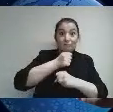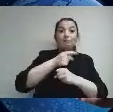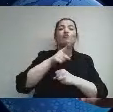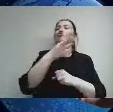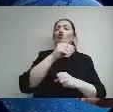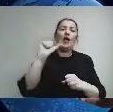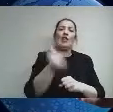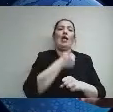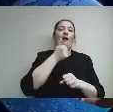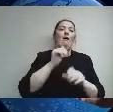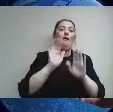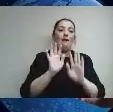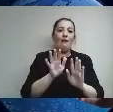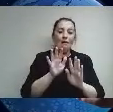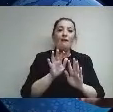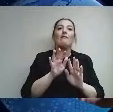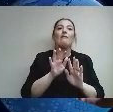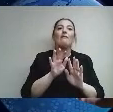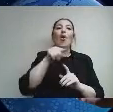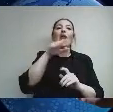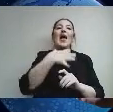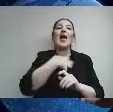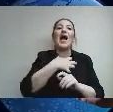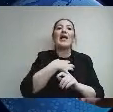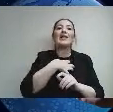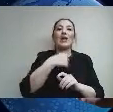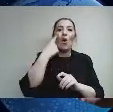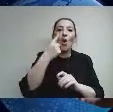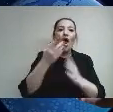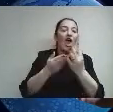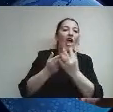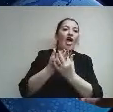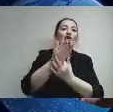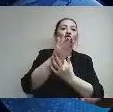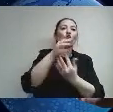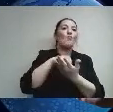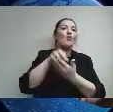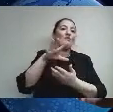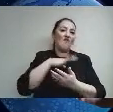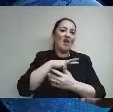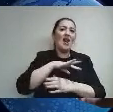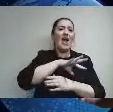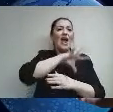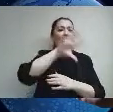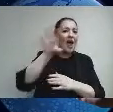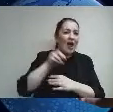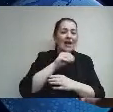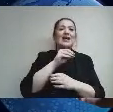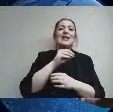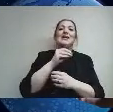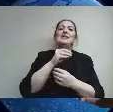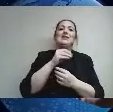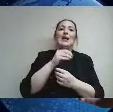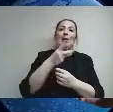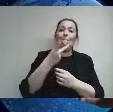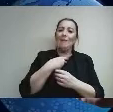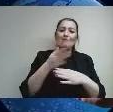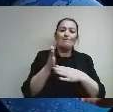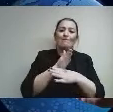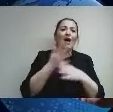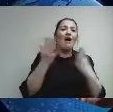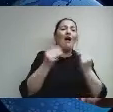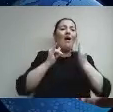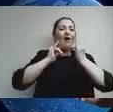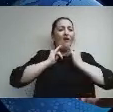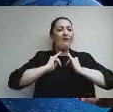have accessibility and they have units with whom they create their own